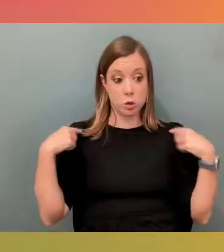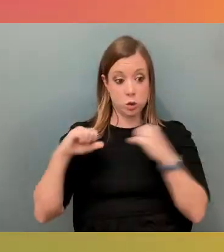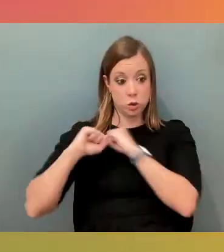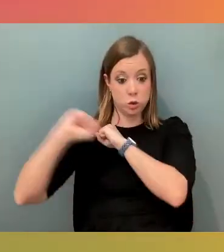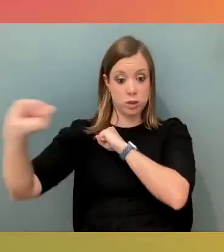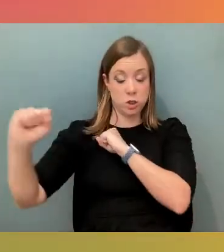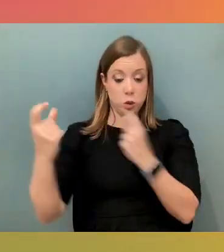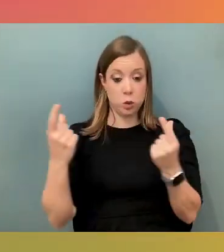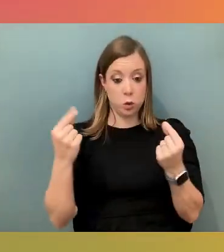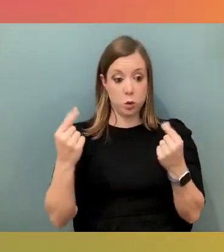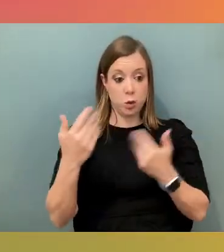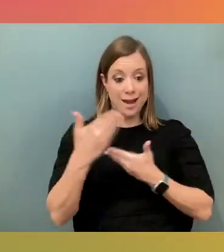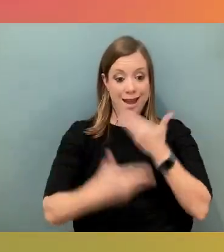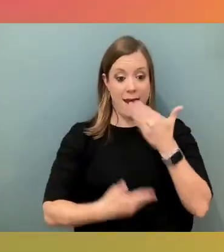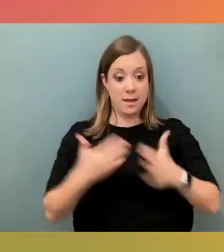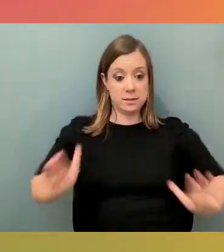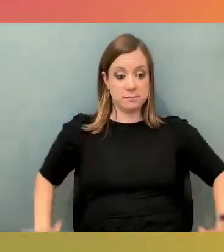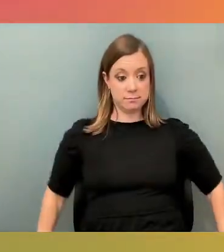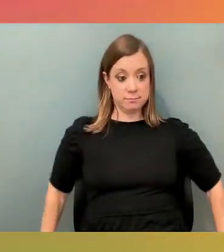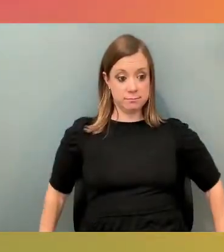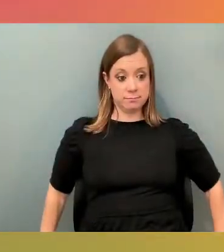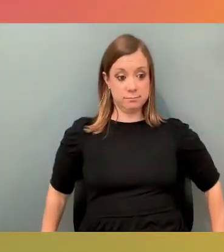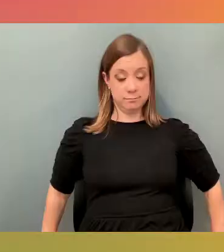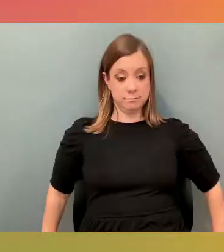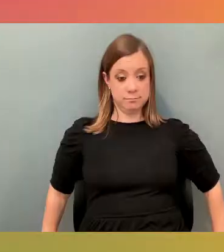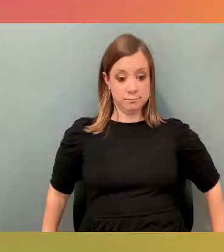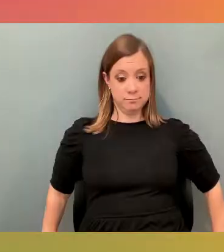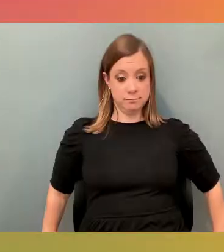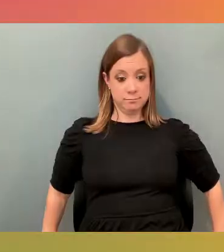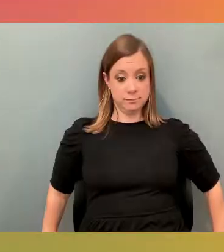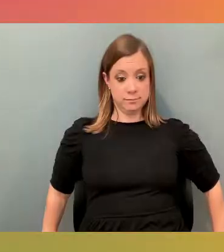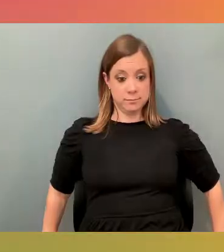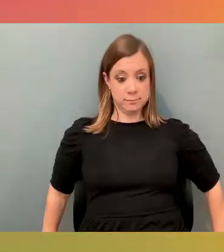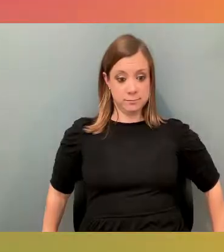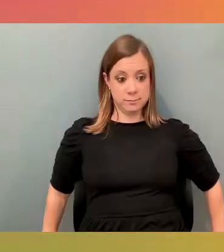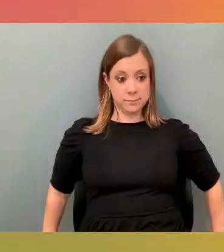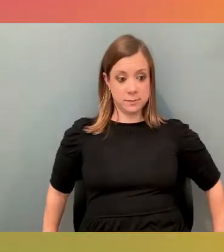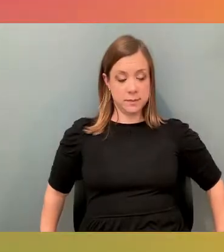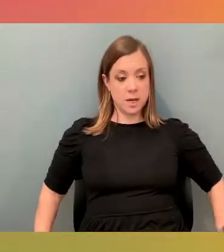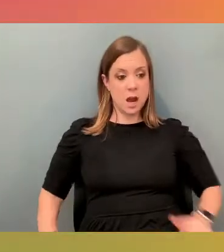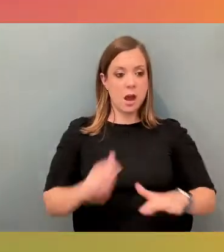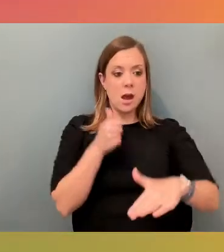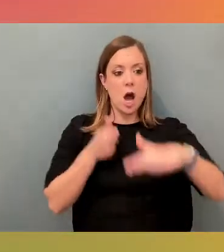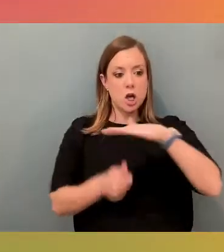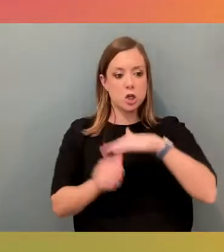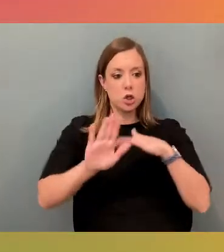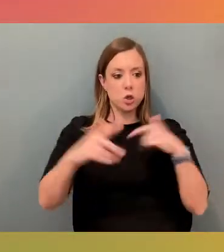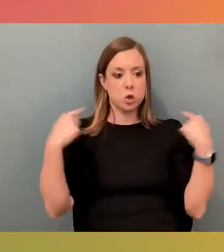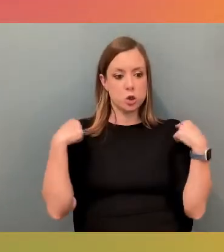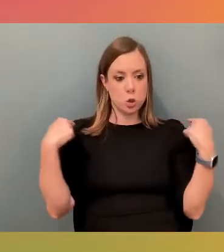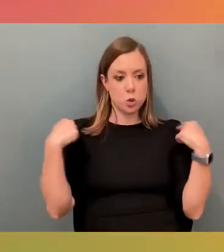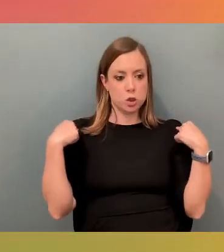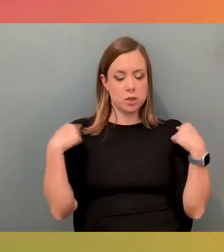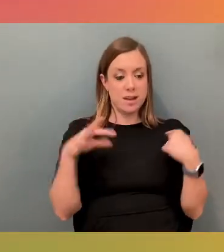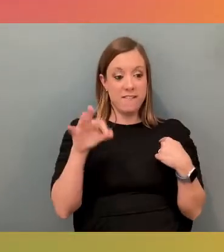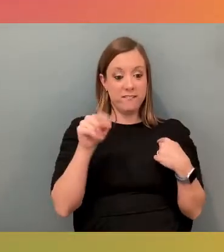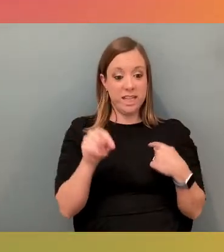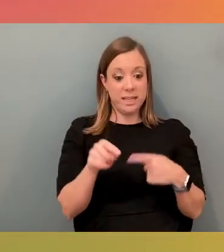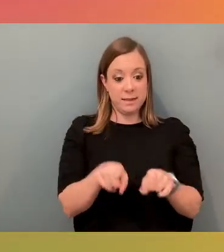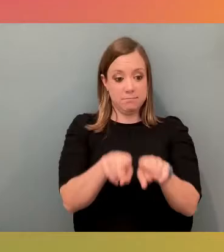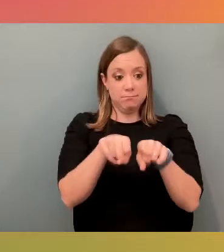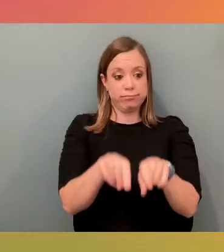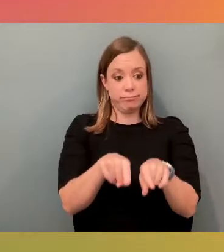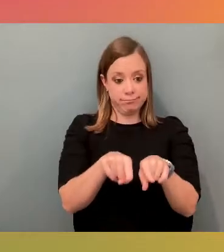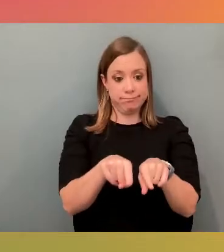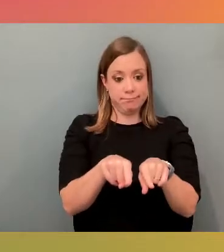hands behind you, right under the shoulders. Feet are hip distance apart. With your inhale, we're going to lift up to a